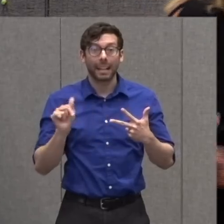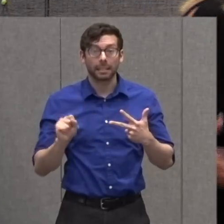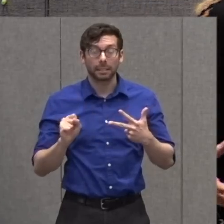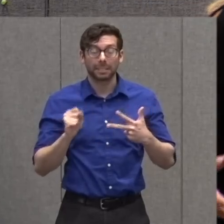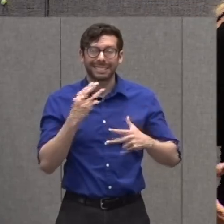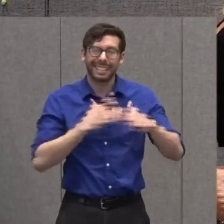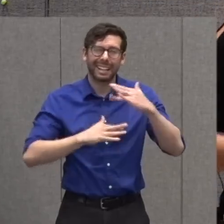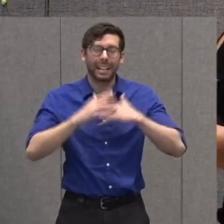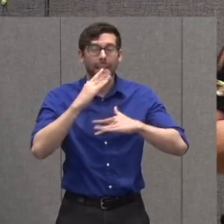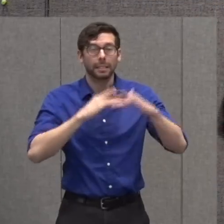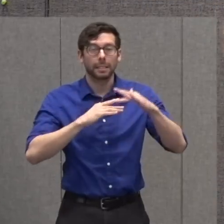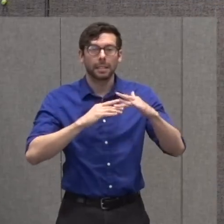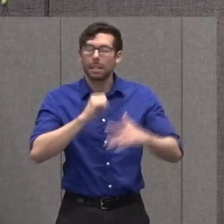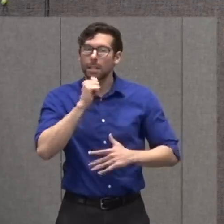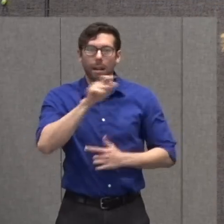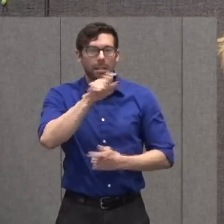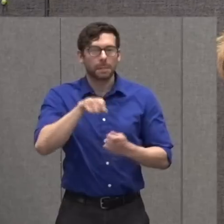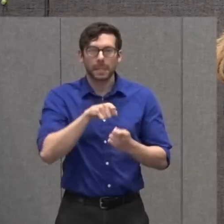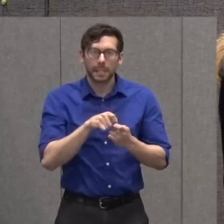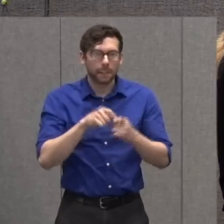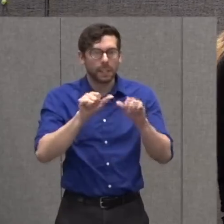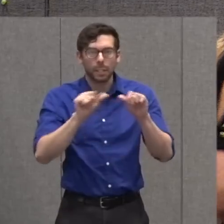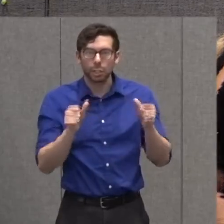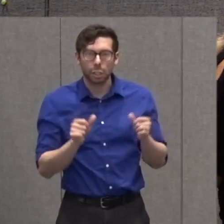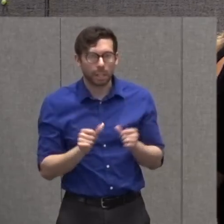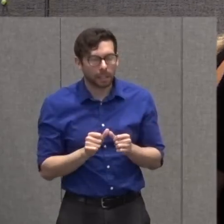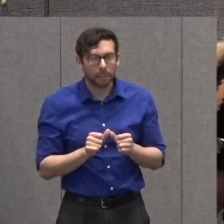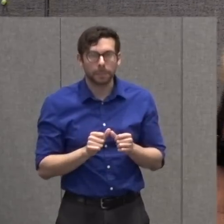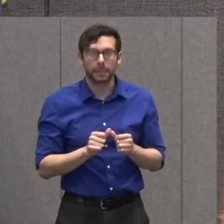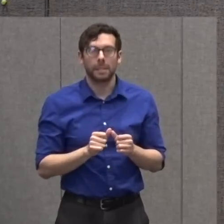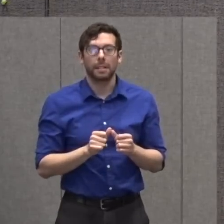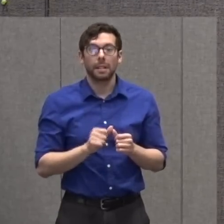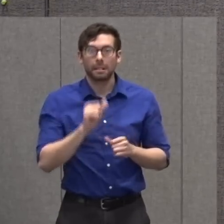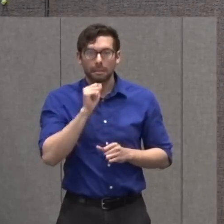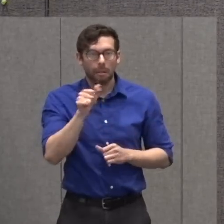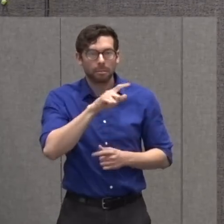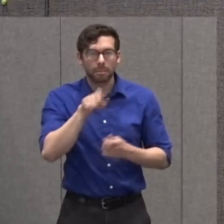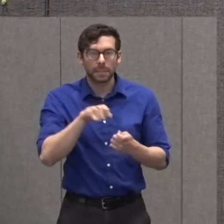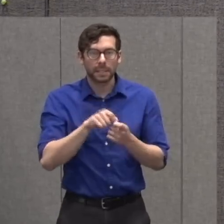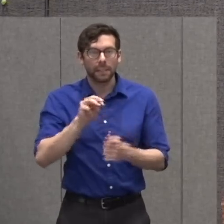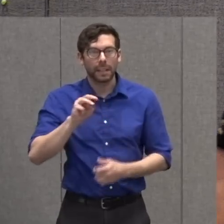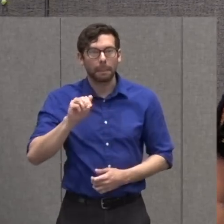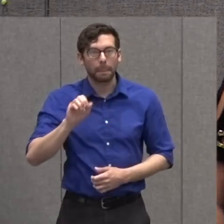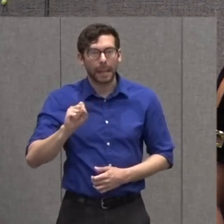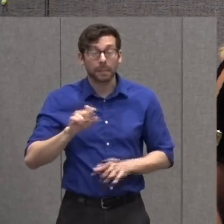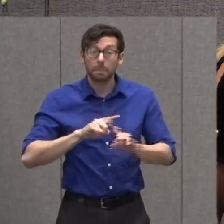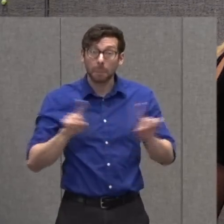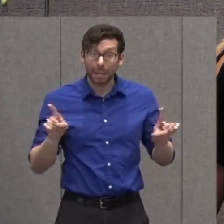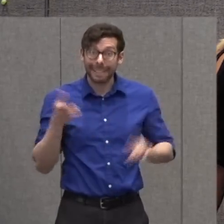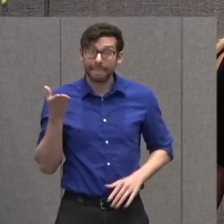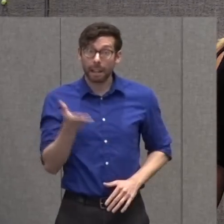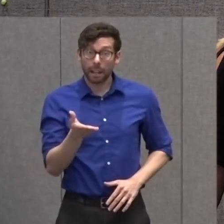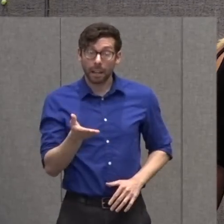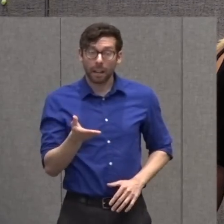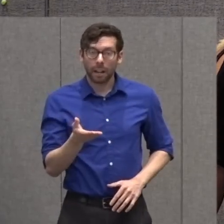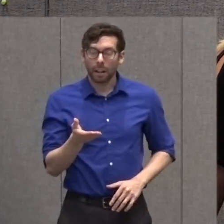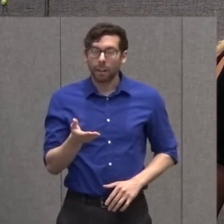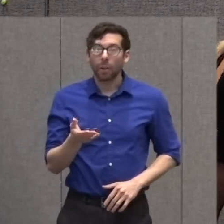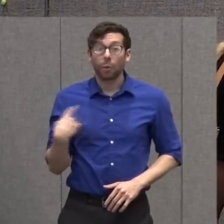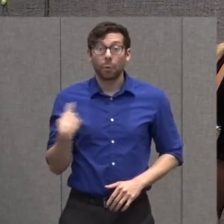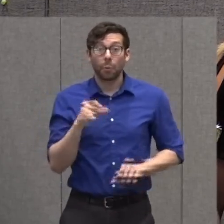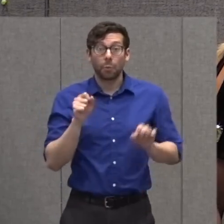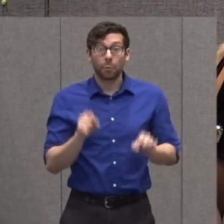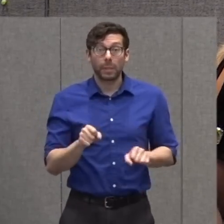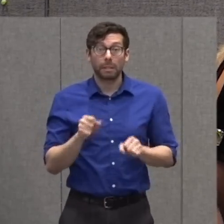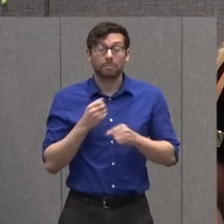it's there. We can make it appear. So like when you blow bubbles. Yeah. You do the bubbles and you go, you're putting gas into